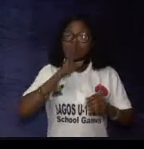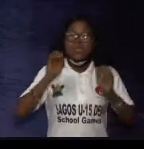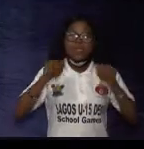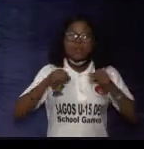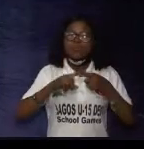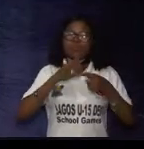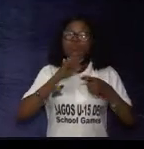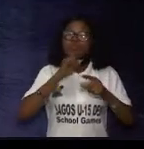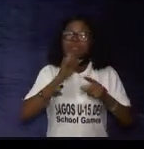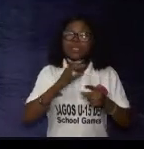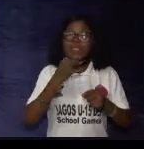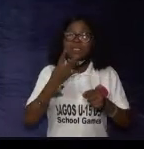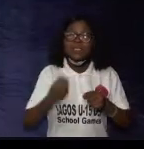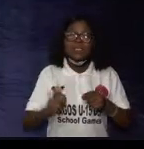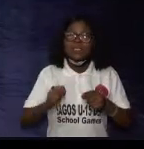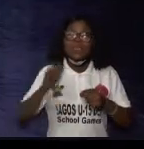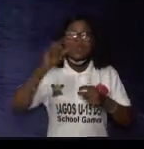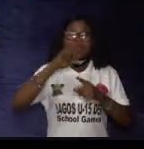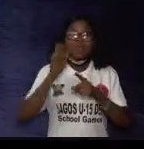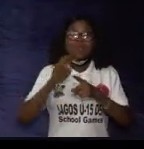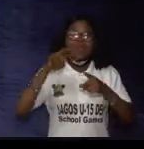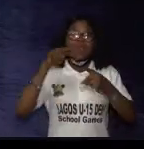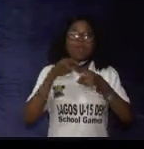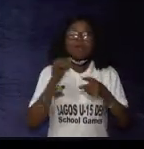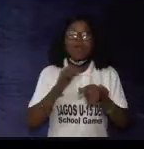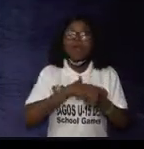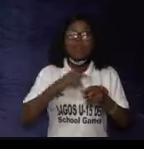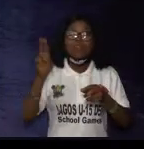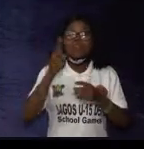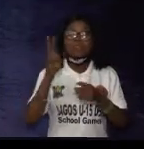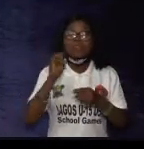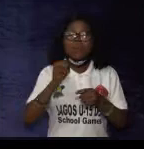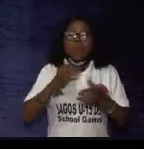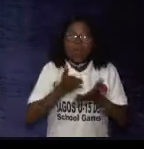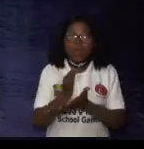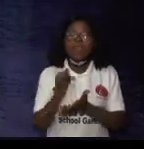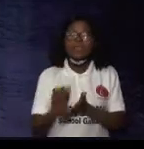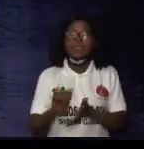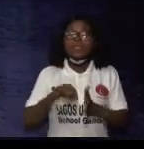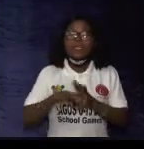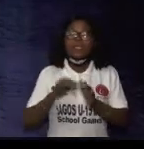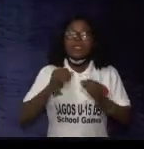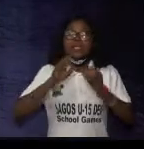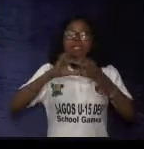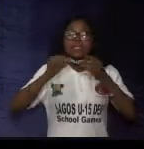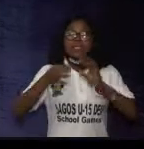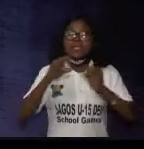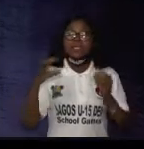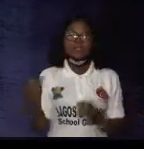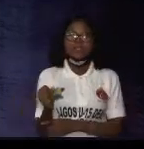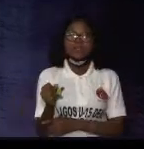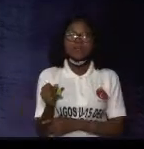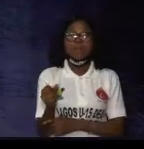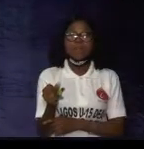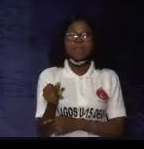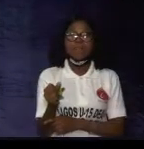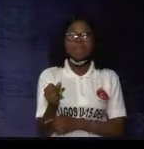say the meaning of some phrasal verbs and use them correctly in sentences.